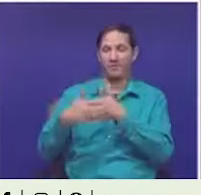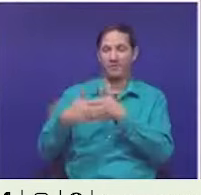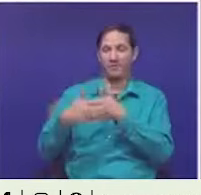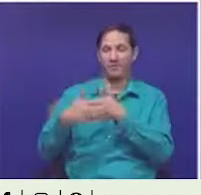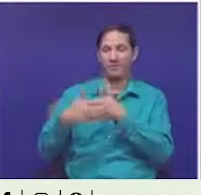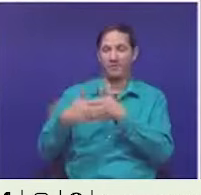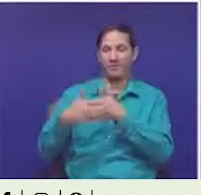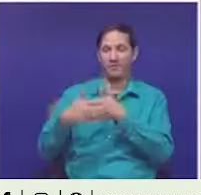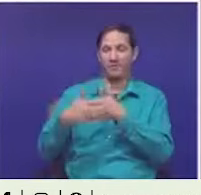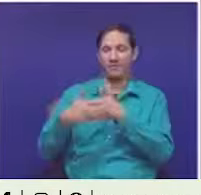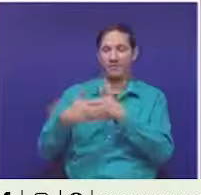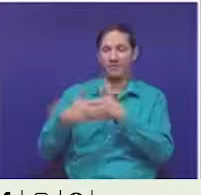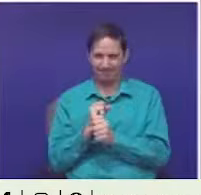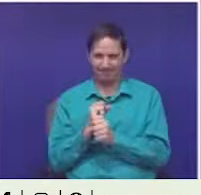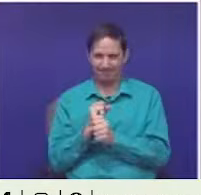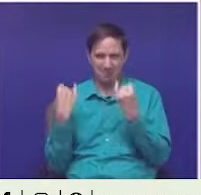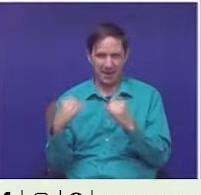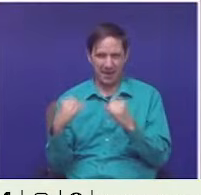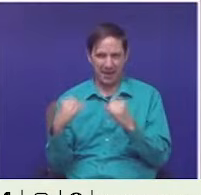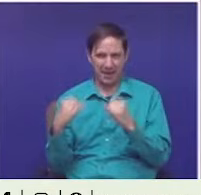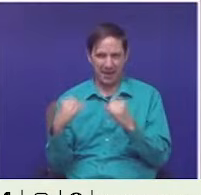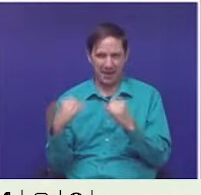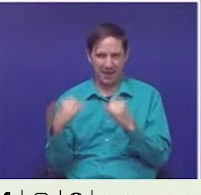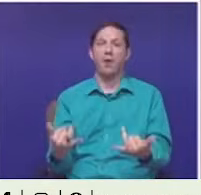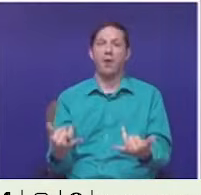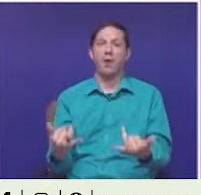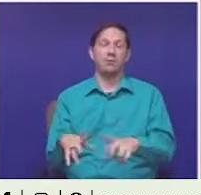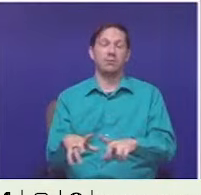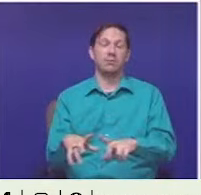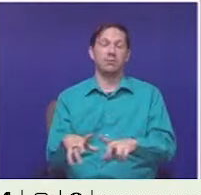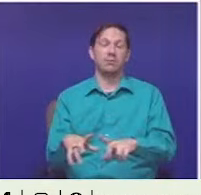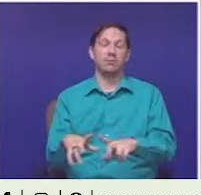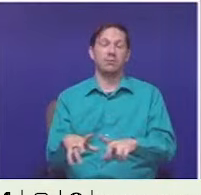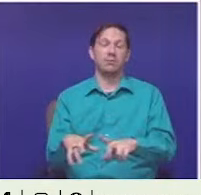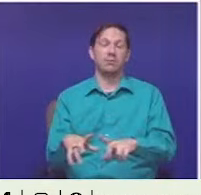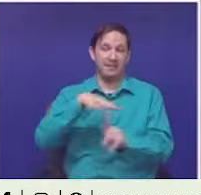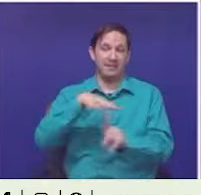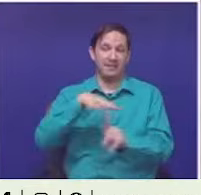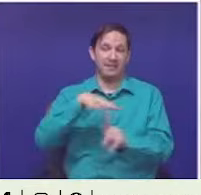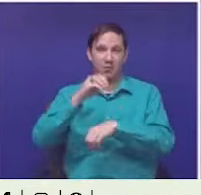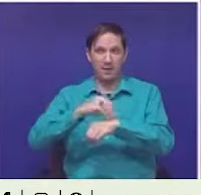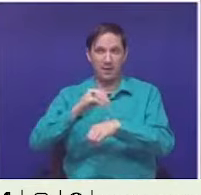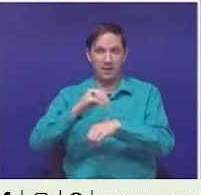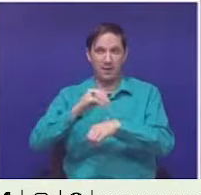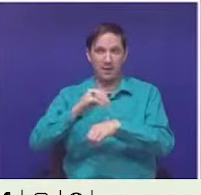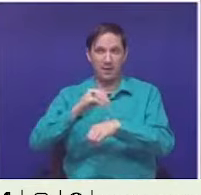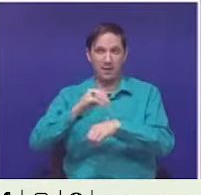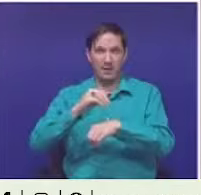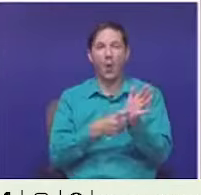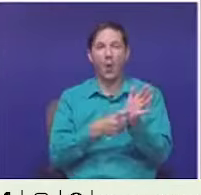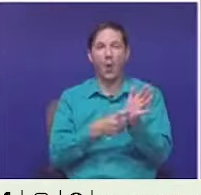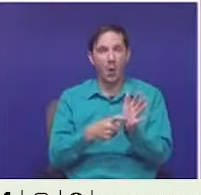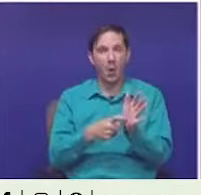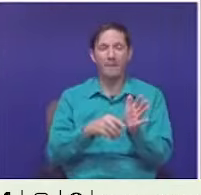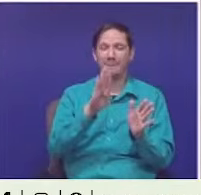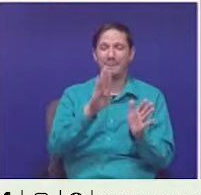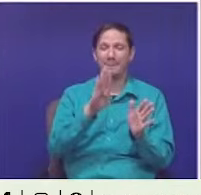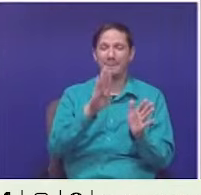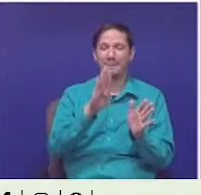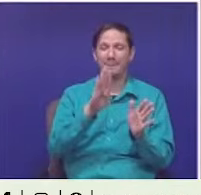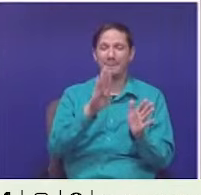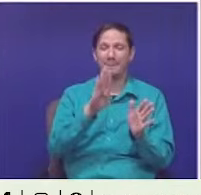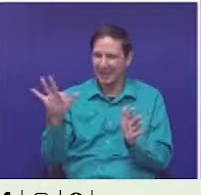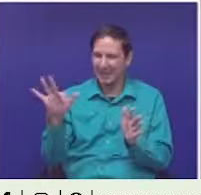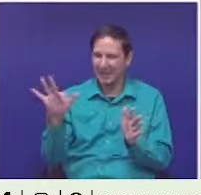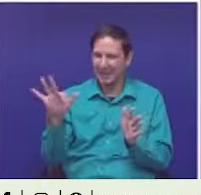now the province finds itself in a scenario where it owes debtors billions of rands to